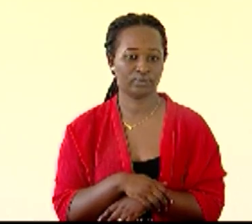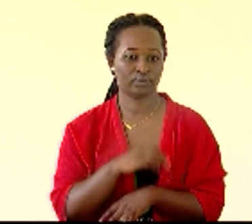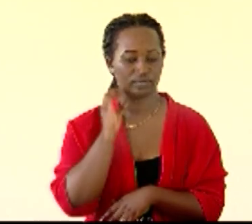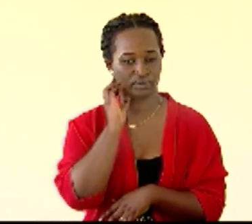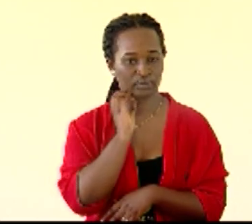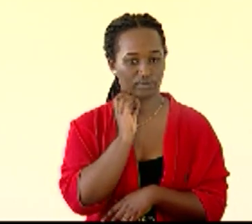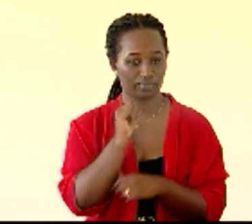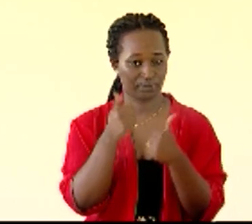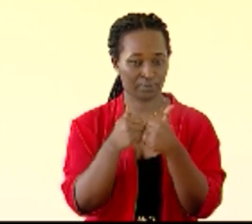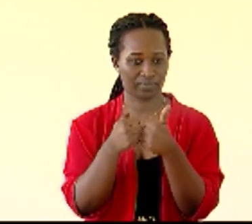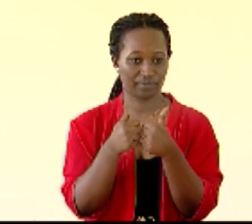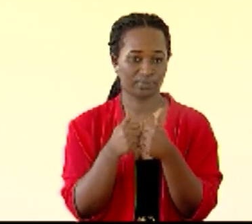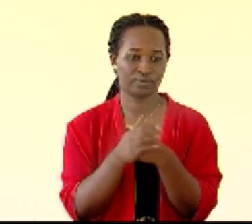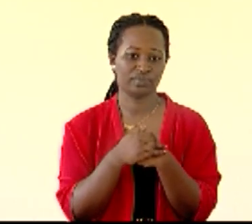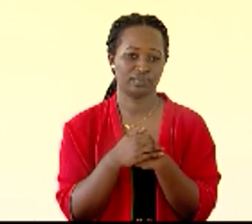Right?